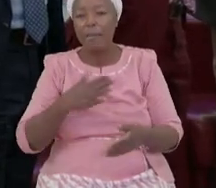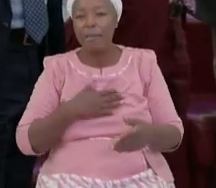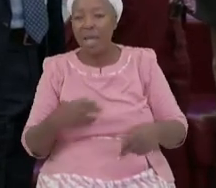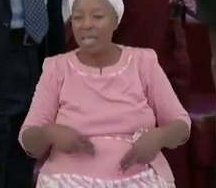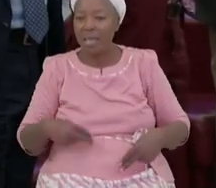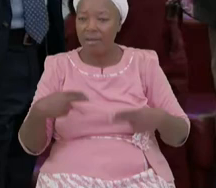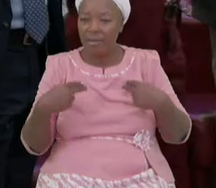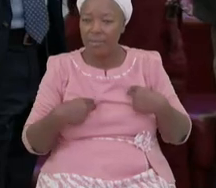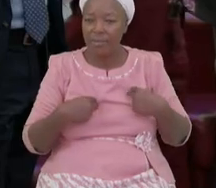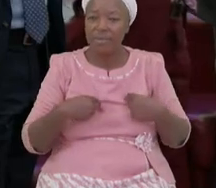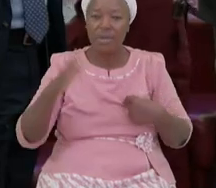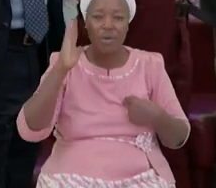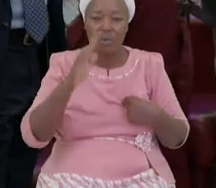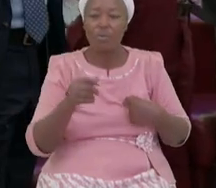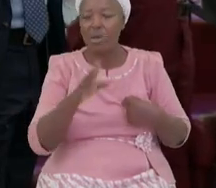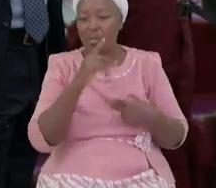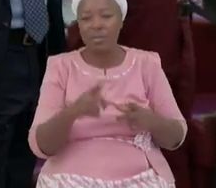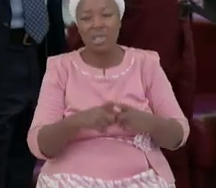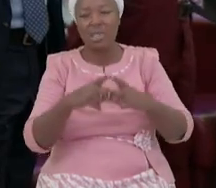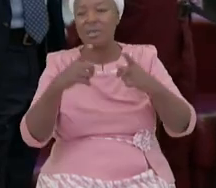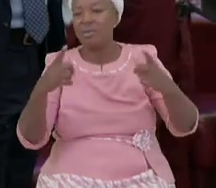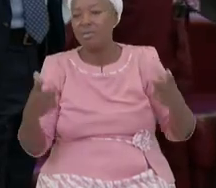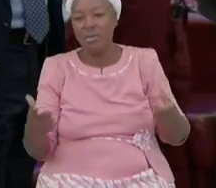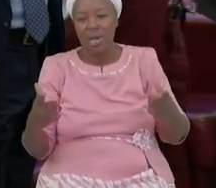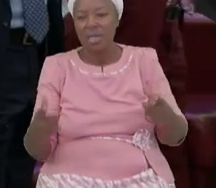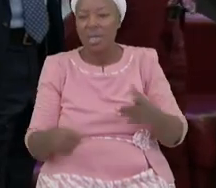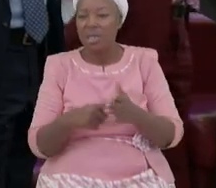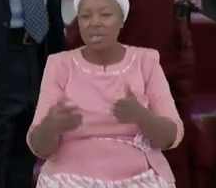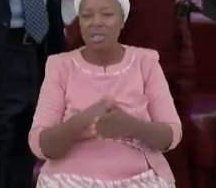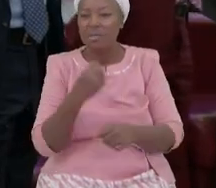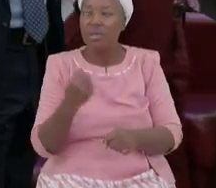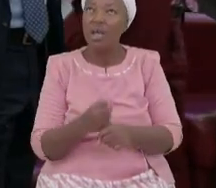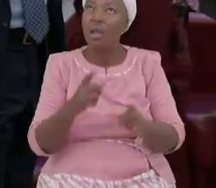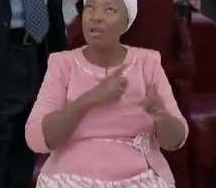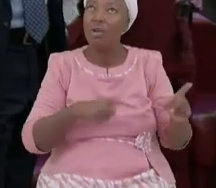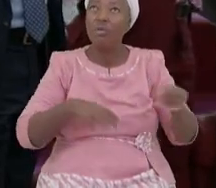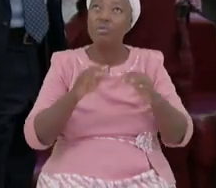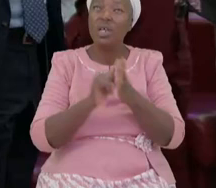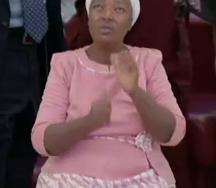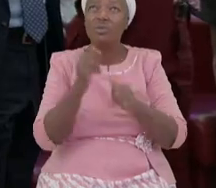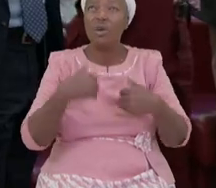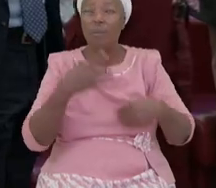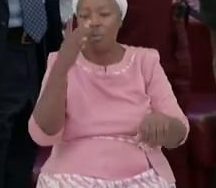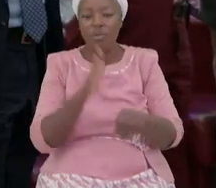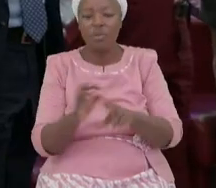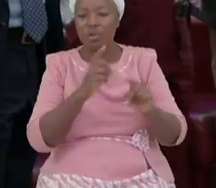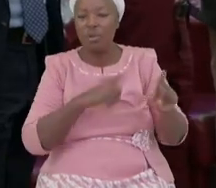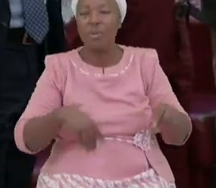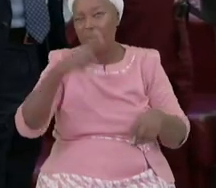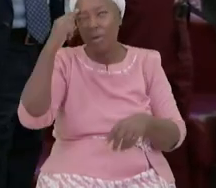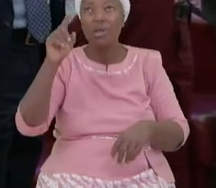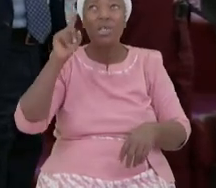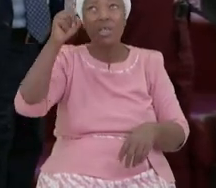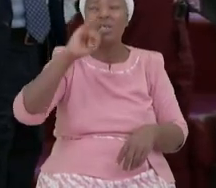health will spring forth speedily. Do what you have said, Lord. It's a covenant-keeping